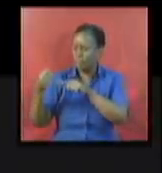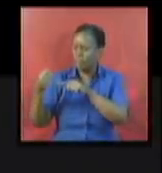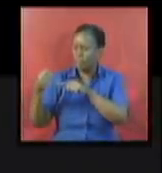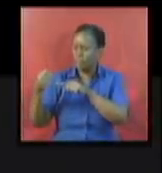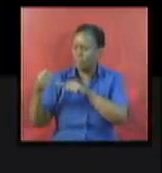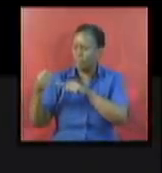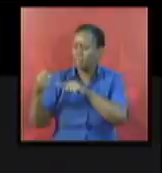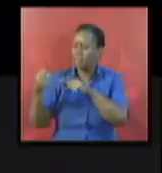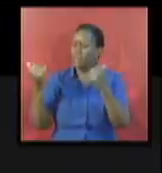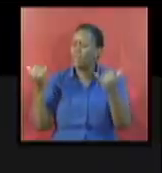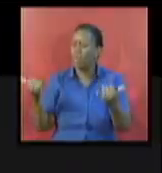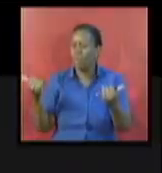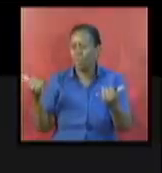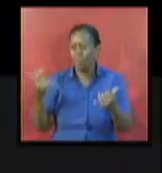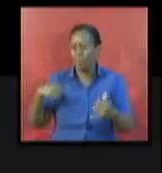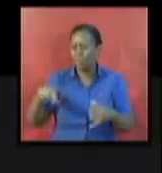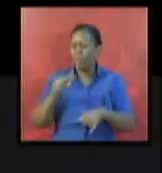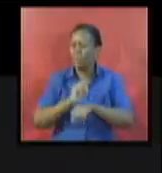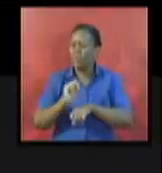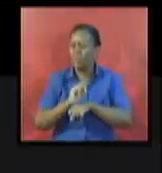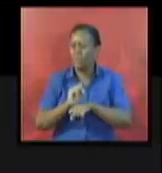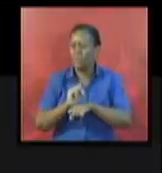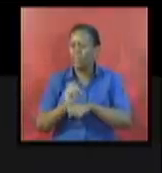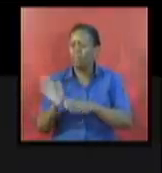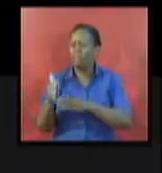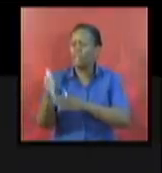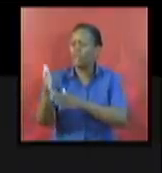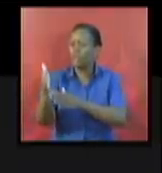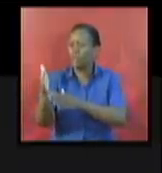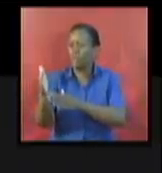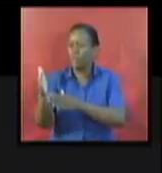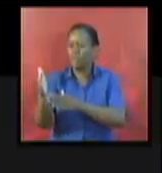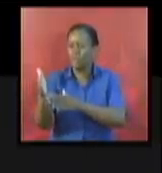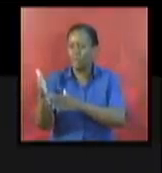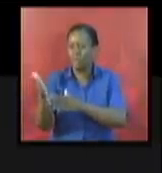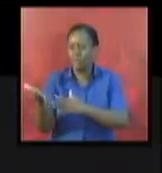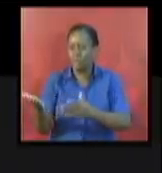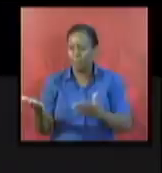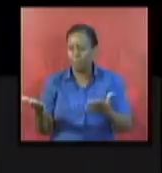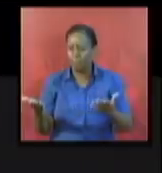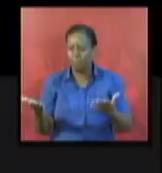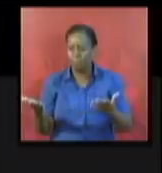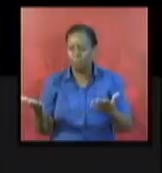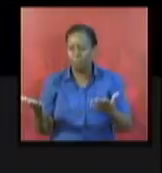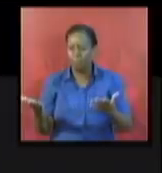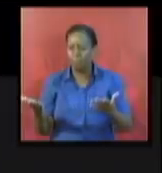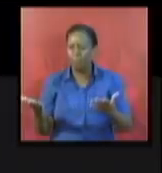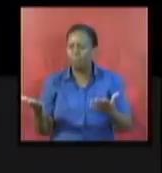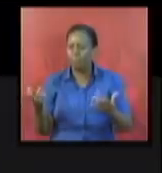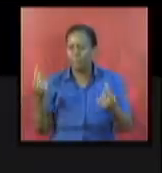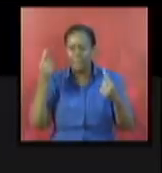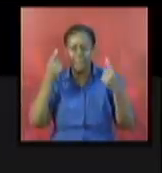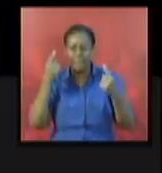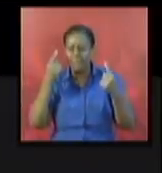where does the law state with regards to them? Because, yeah. So I just want that question